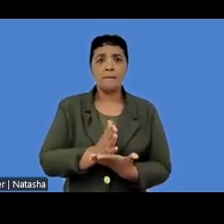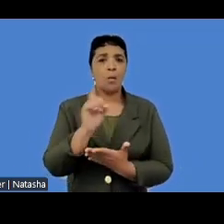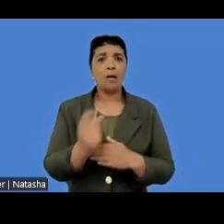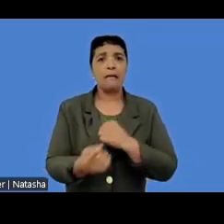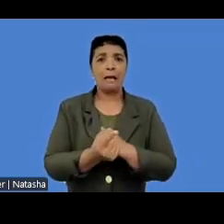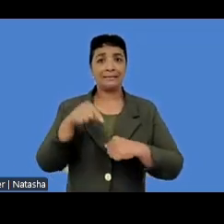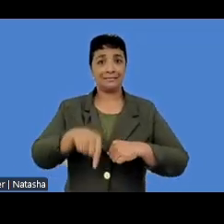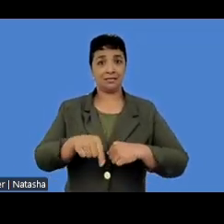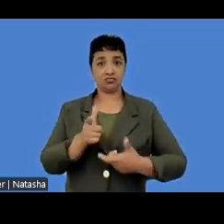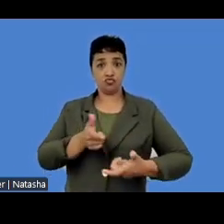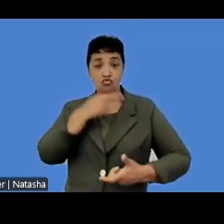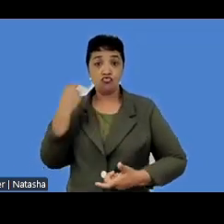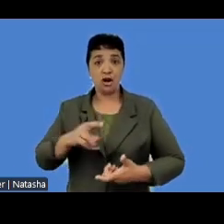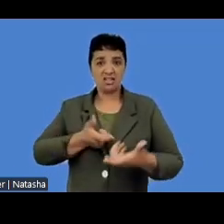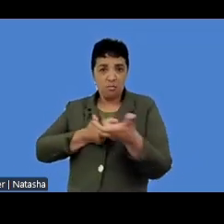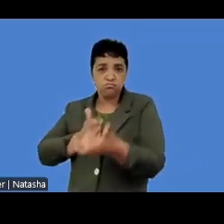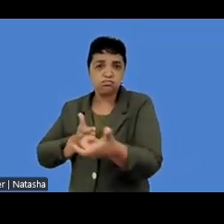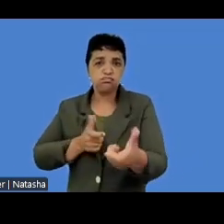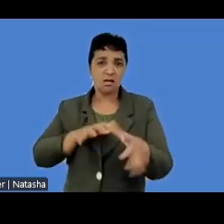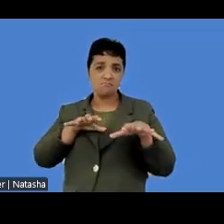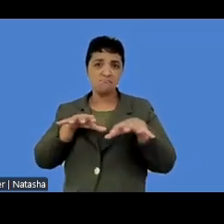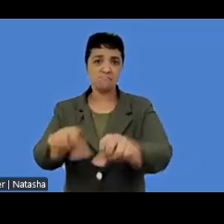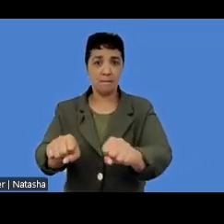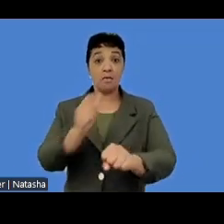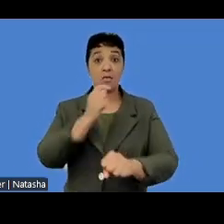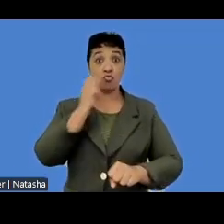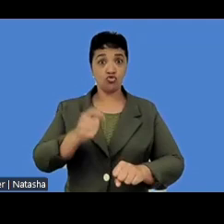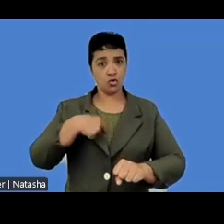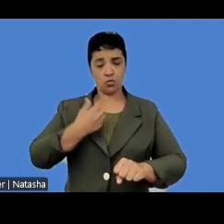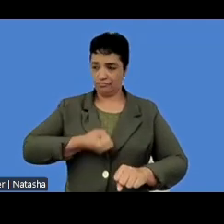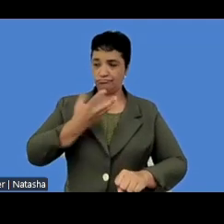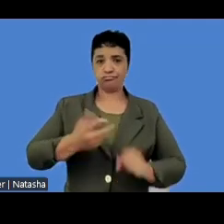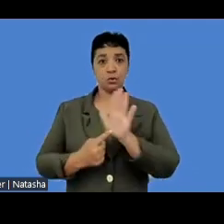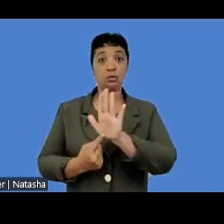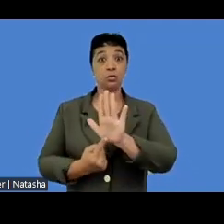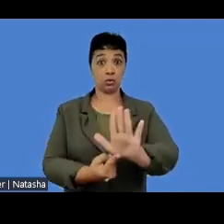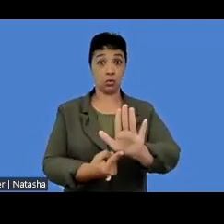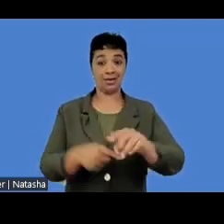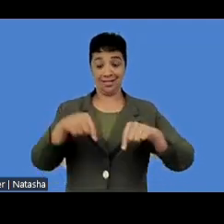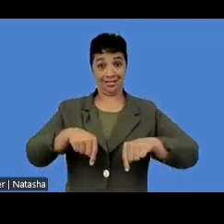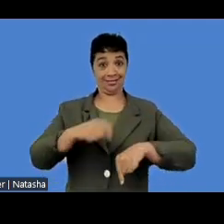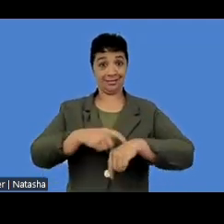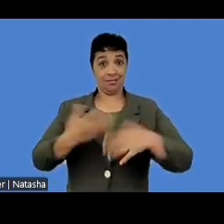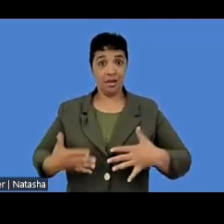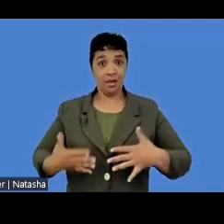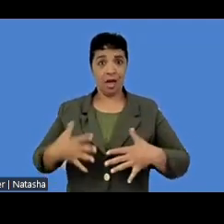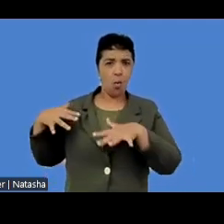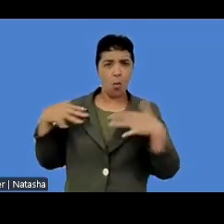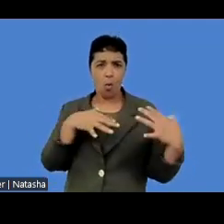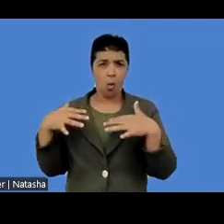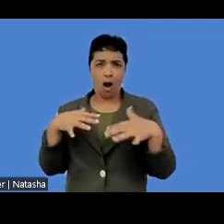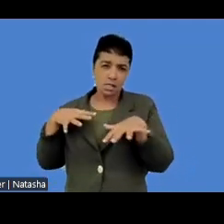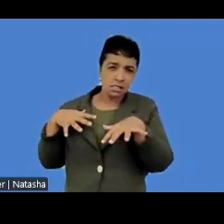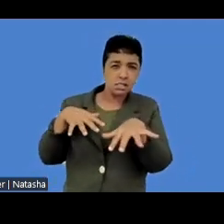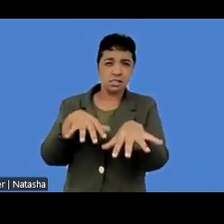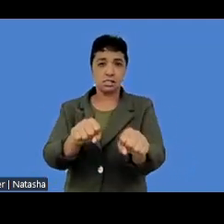aggression of the Russian Federation against Ukraine. And in this armed aggression, people with disabilities